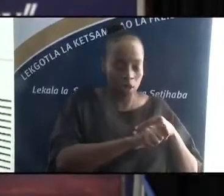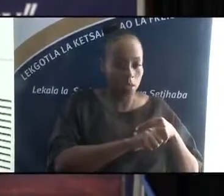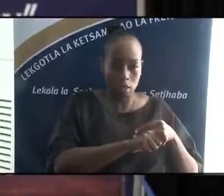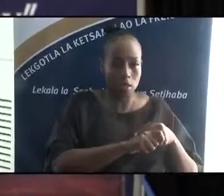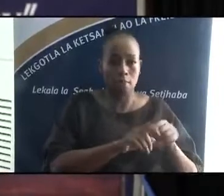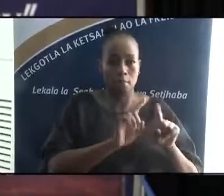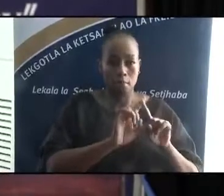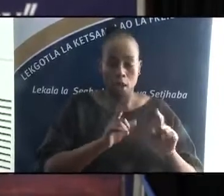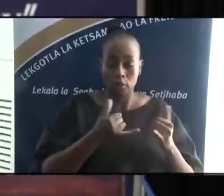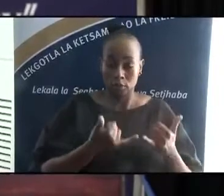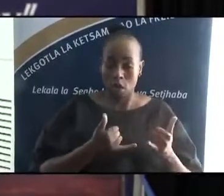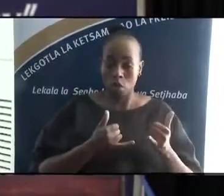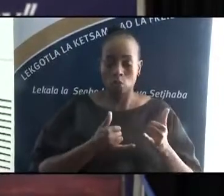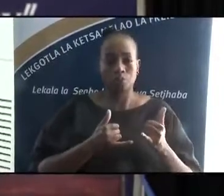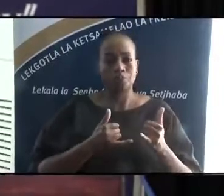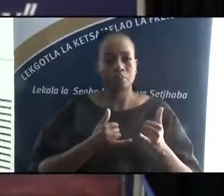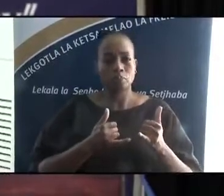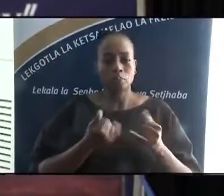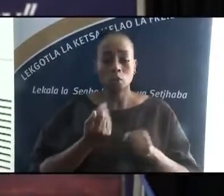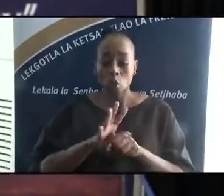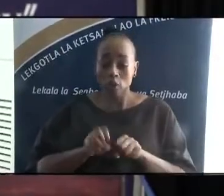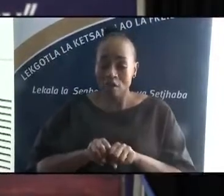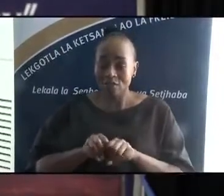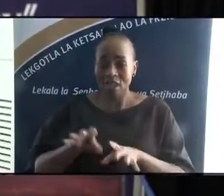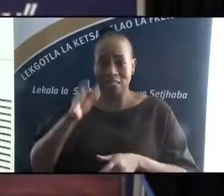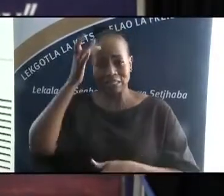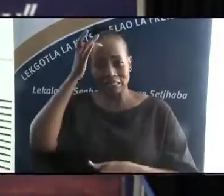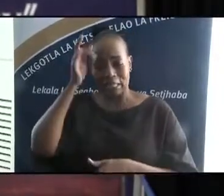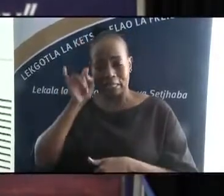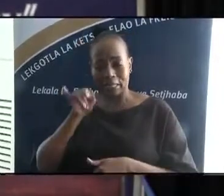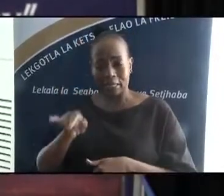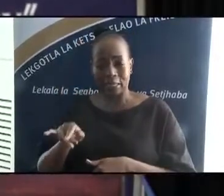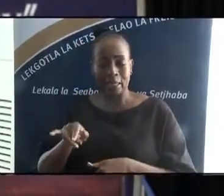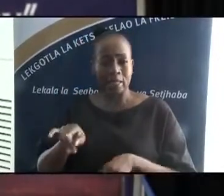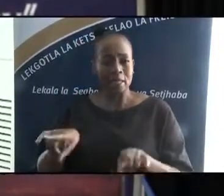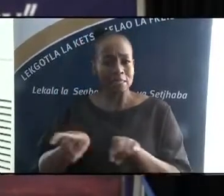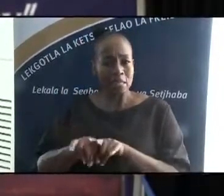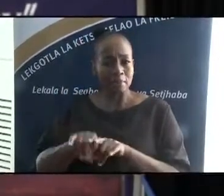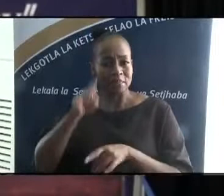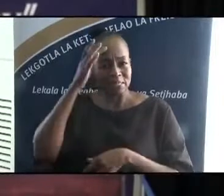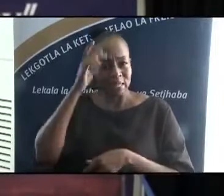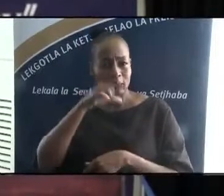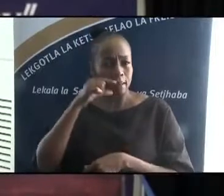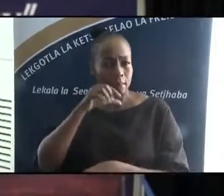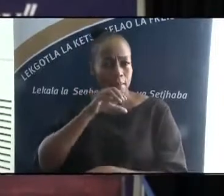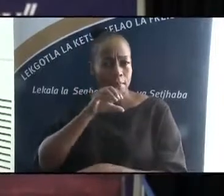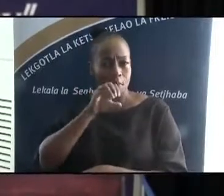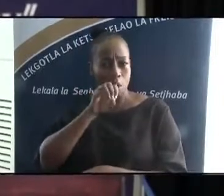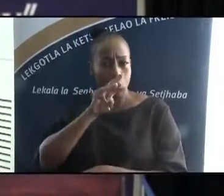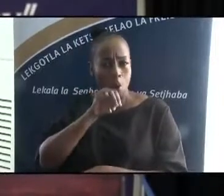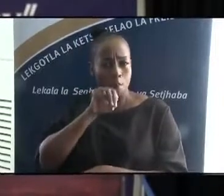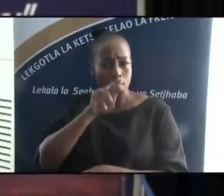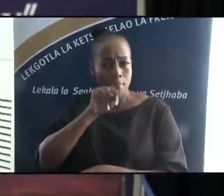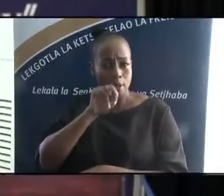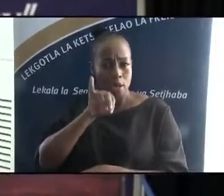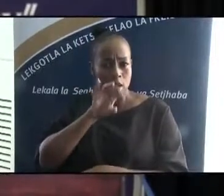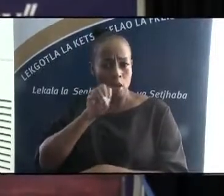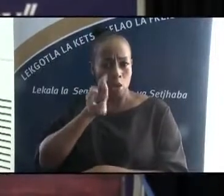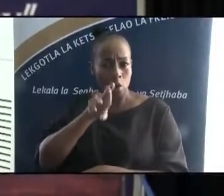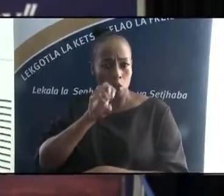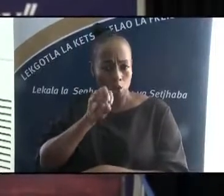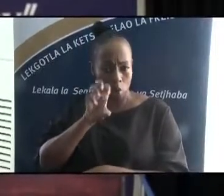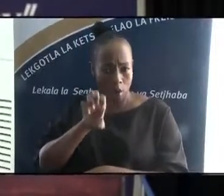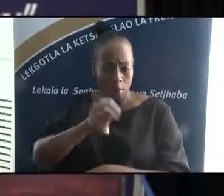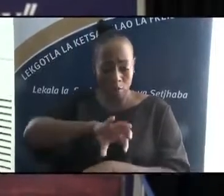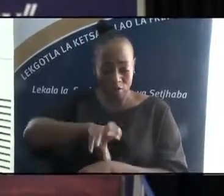the increasing variants of the coronavirus disease, like the Omicron variant. Honourable Speaker, the provincial